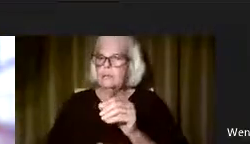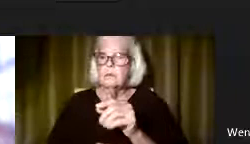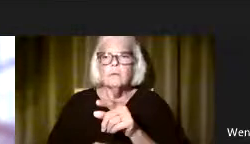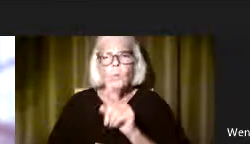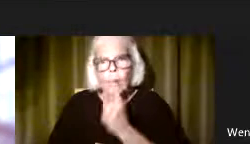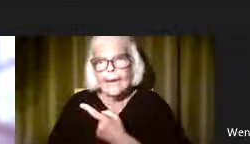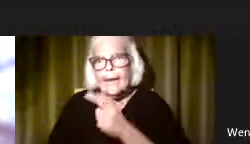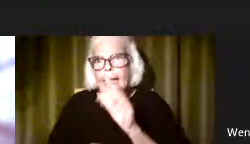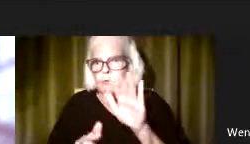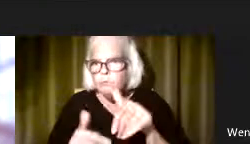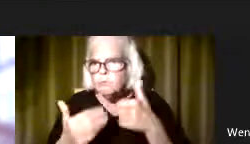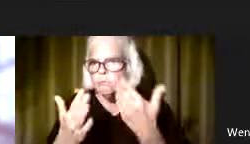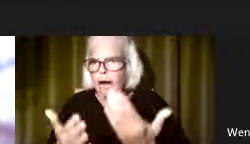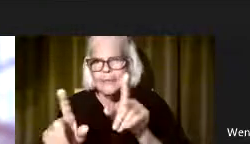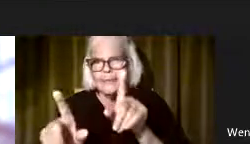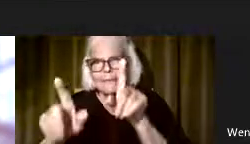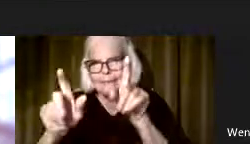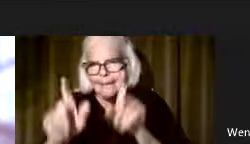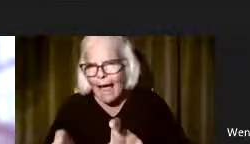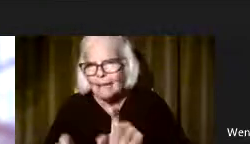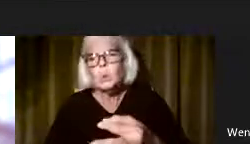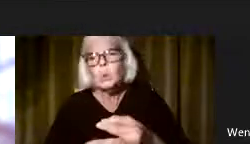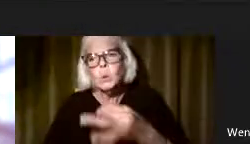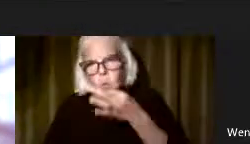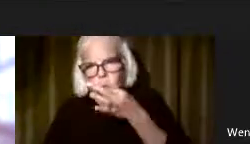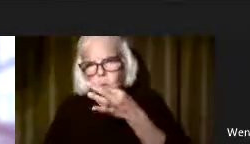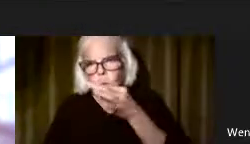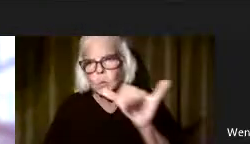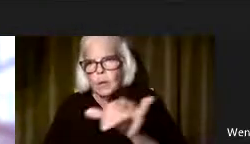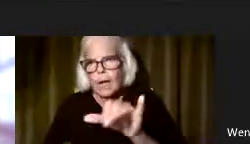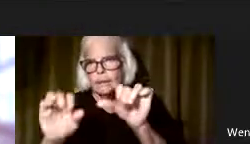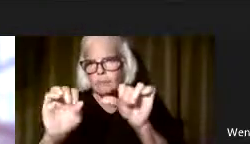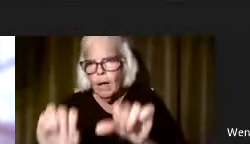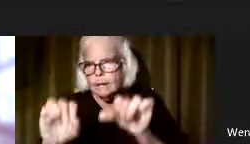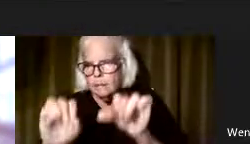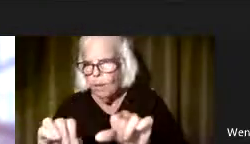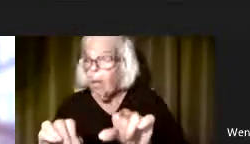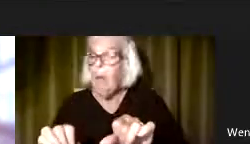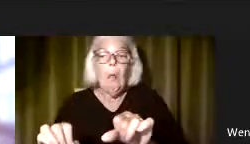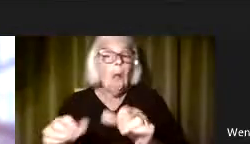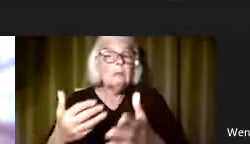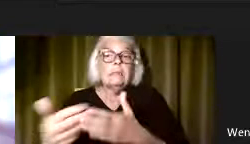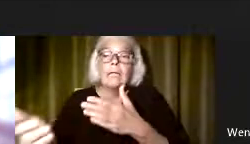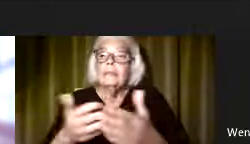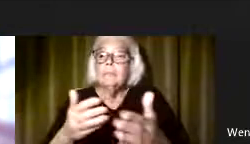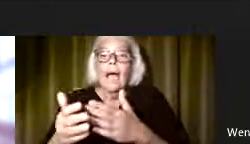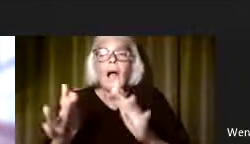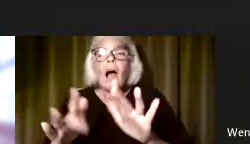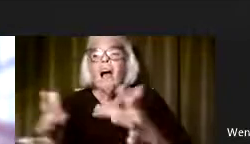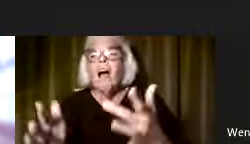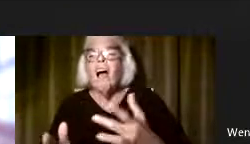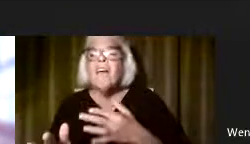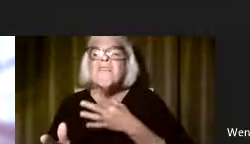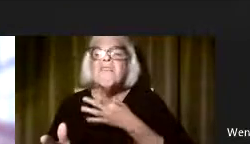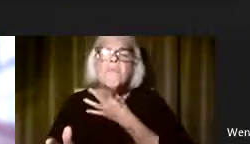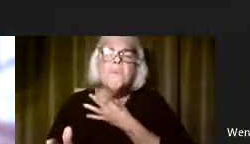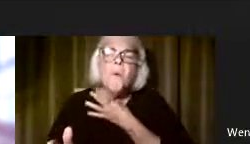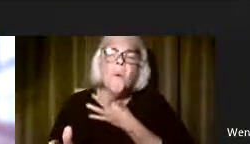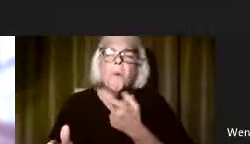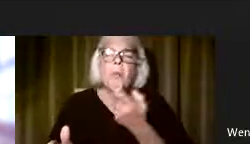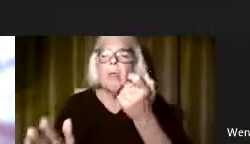possible if you have symptoms of COVID-19, even if your symptoms are mild. We've done some work to